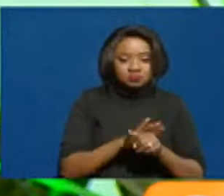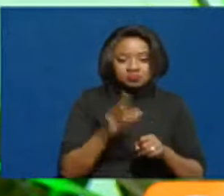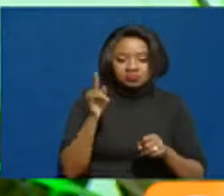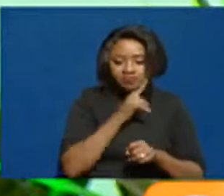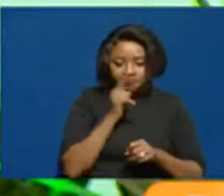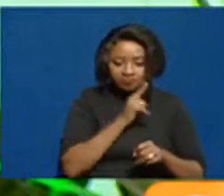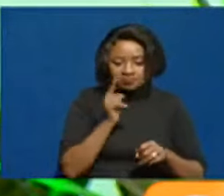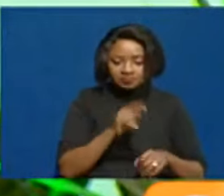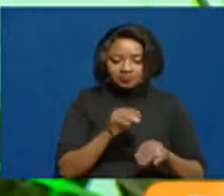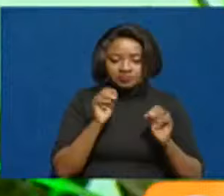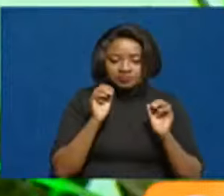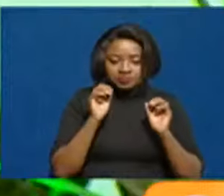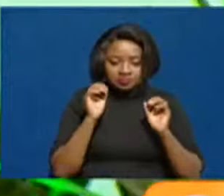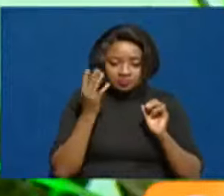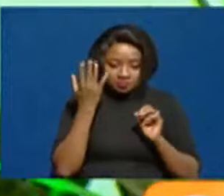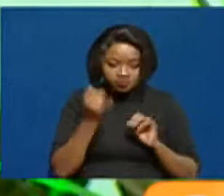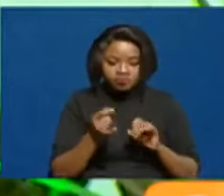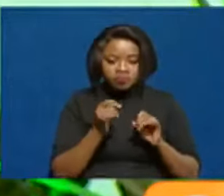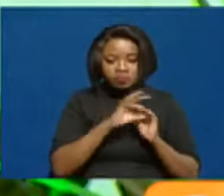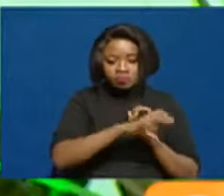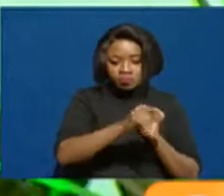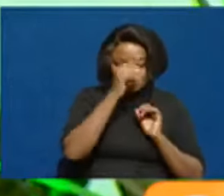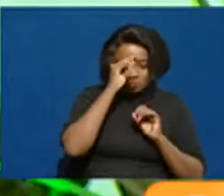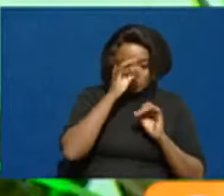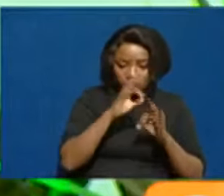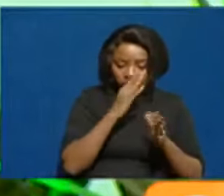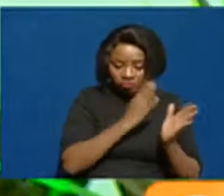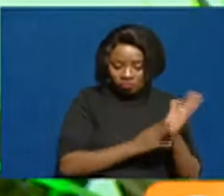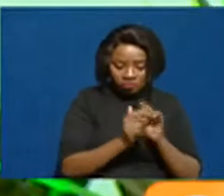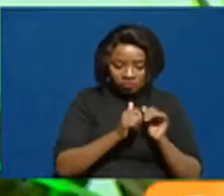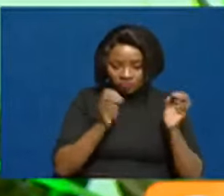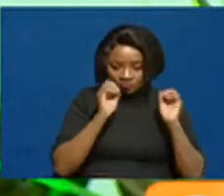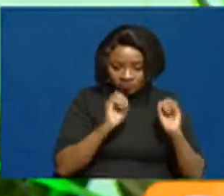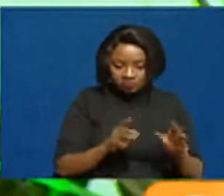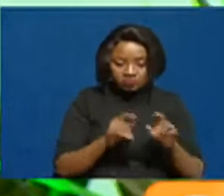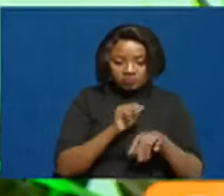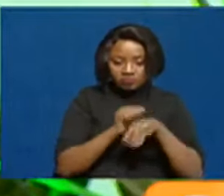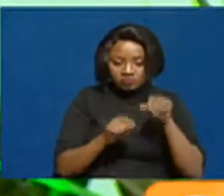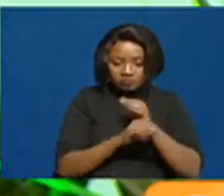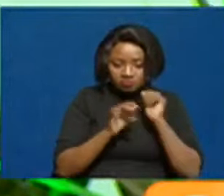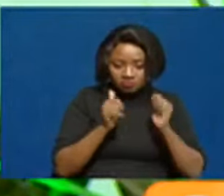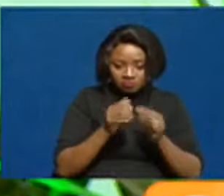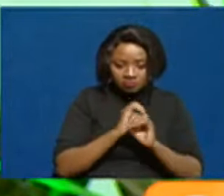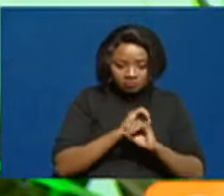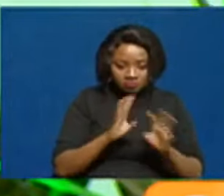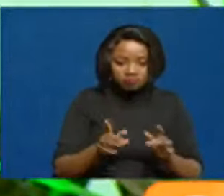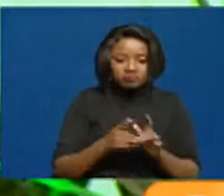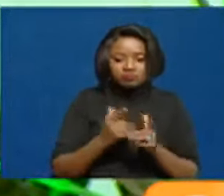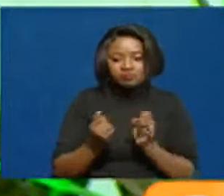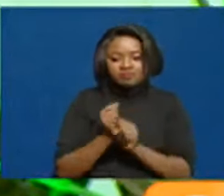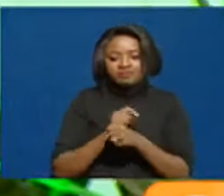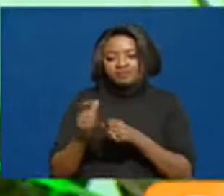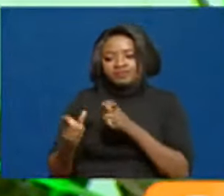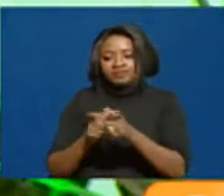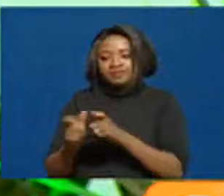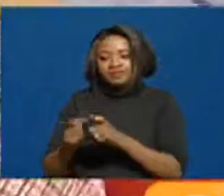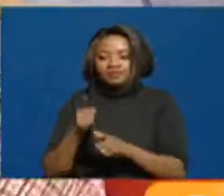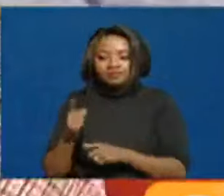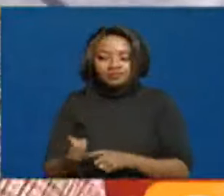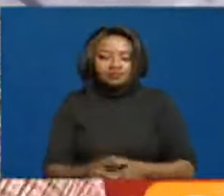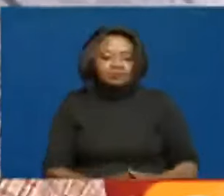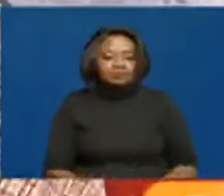the county government does not put in place policies, structures, and strategies to ensure this is